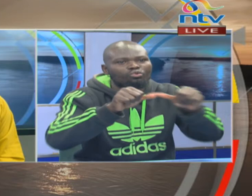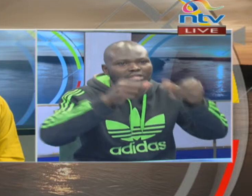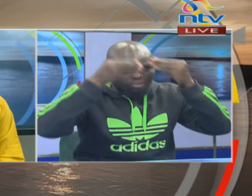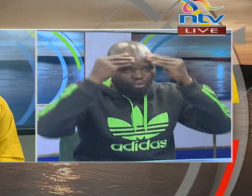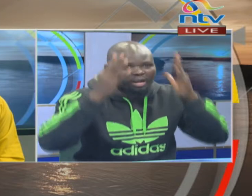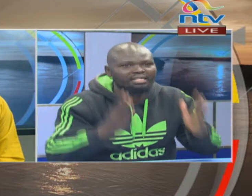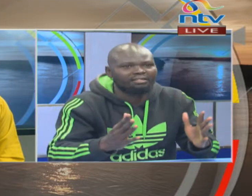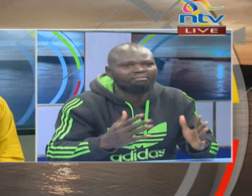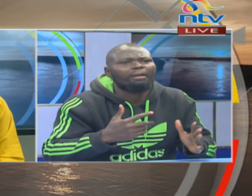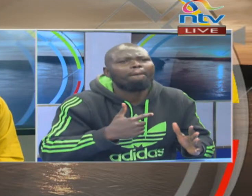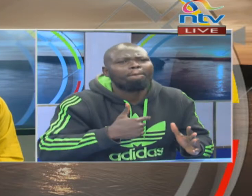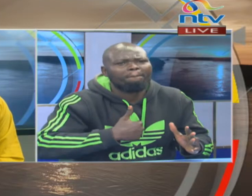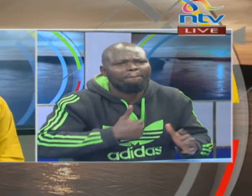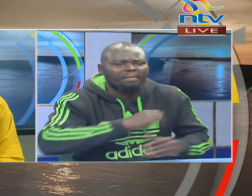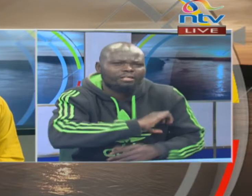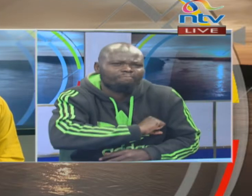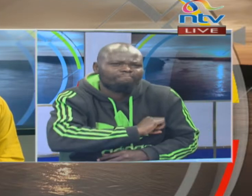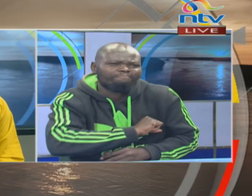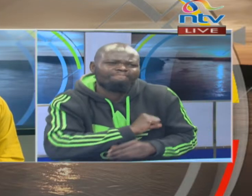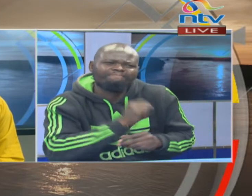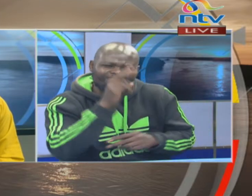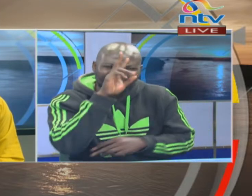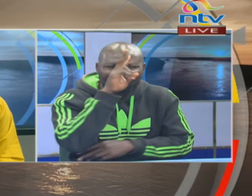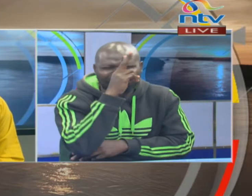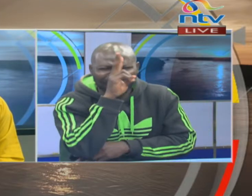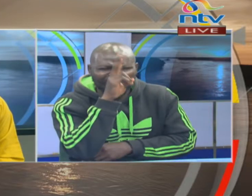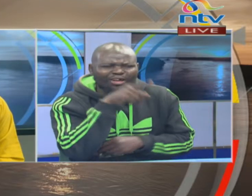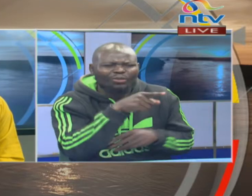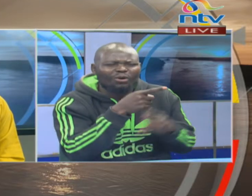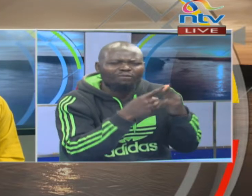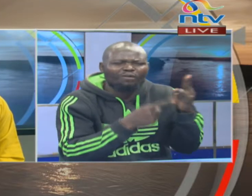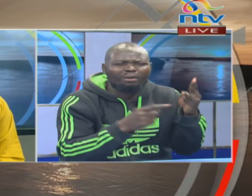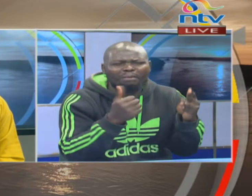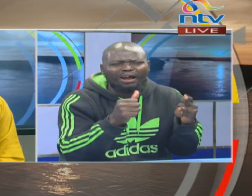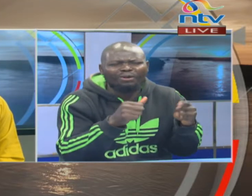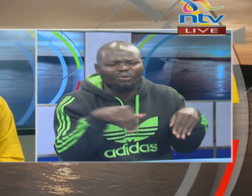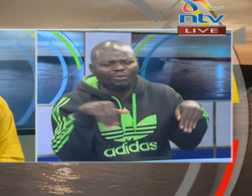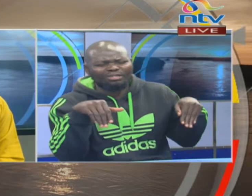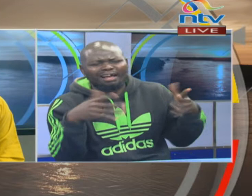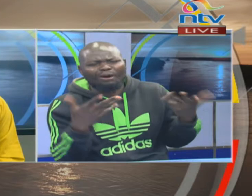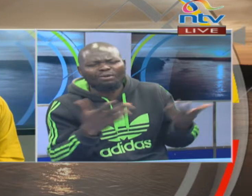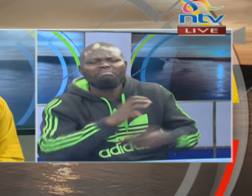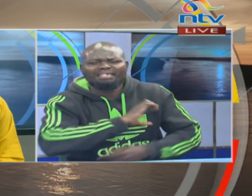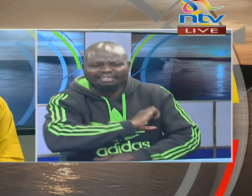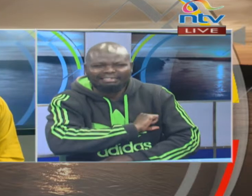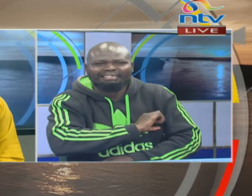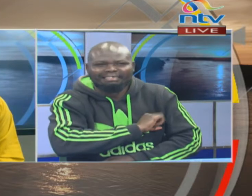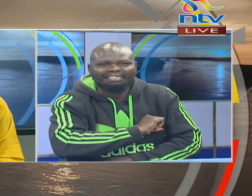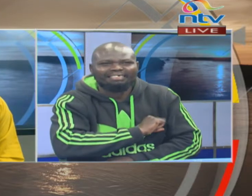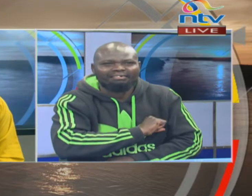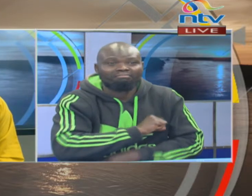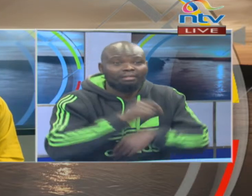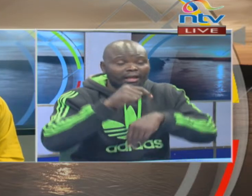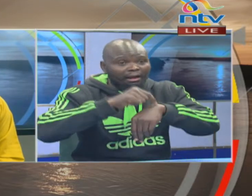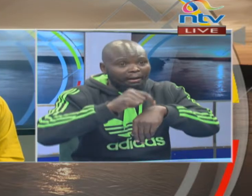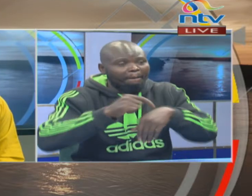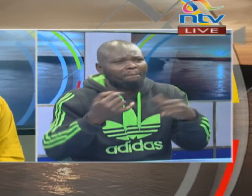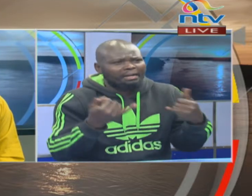you know, she was a student at Kuja School for the Deaf, so she had not finished Form